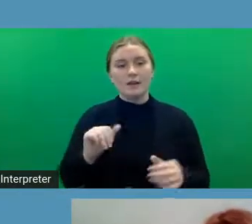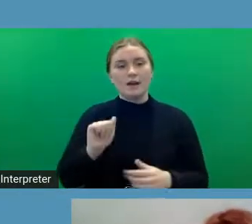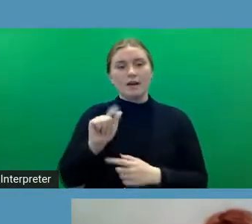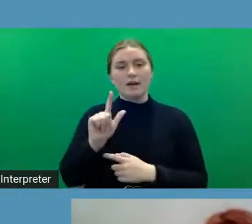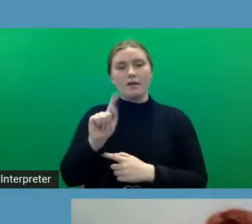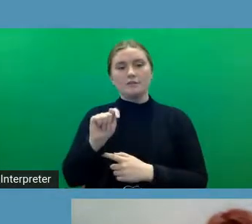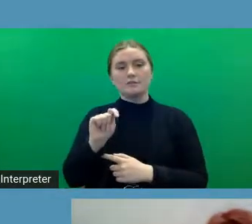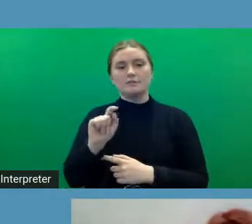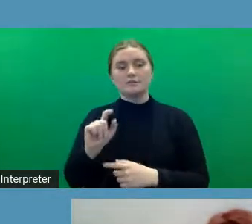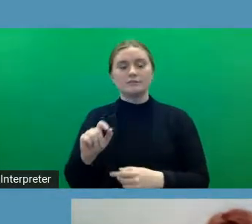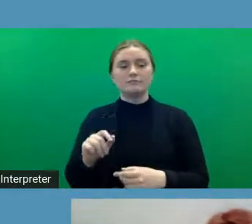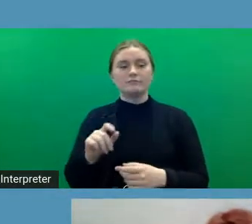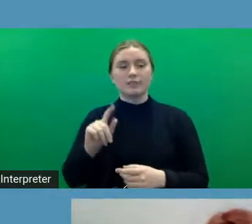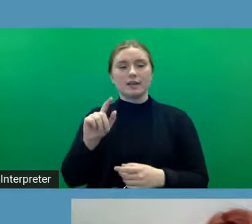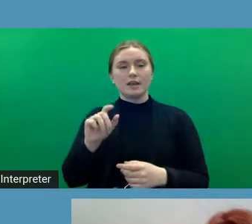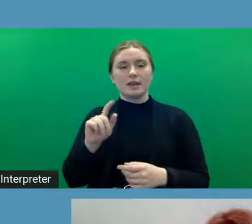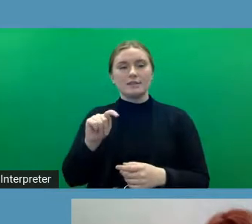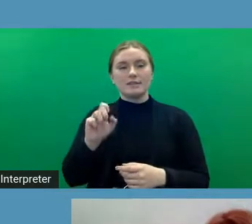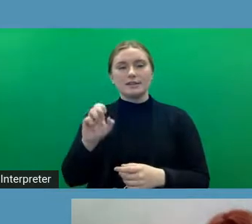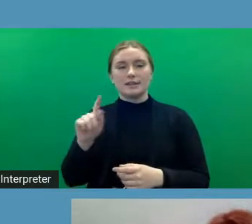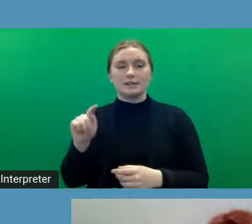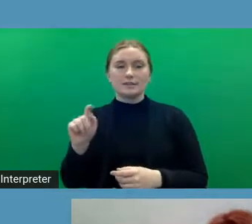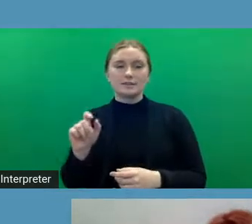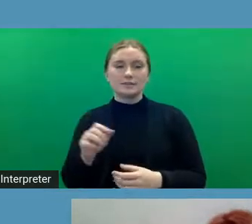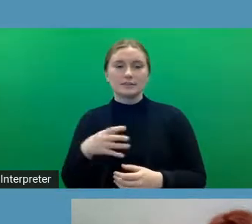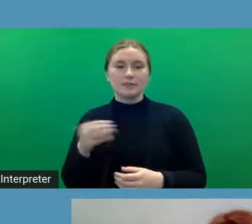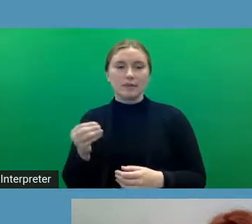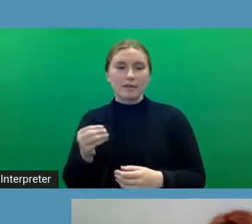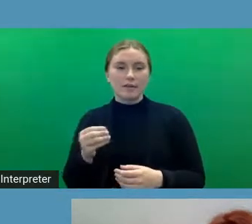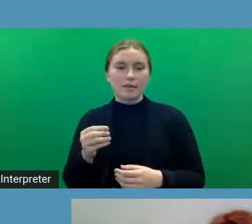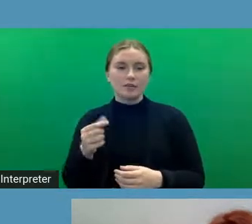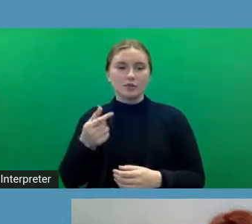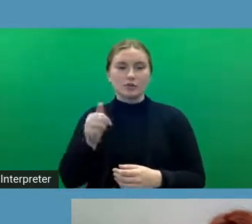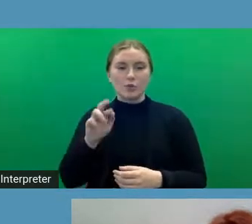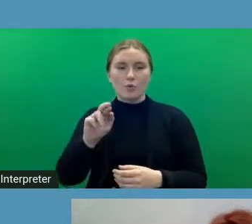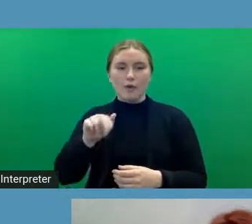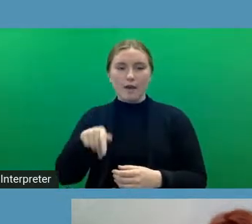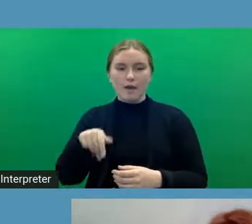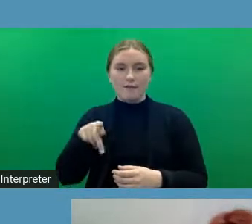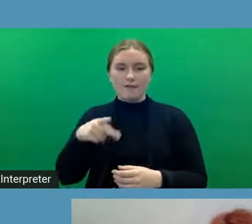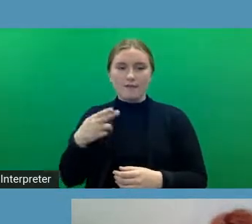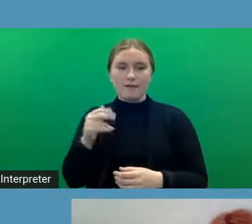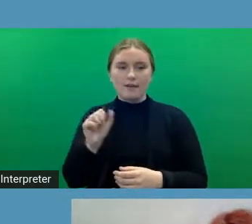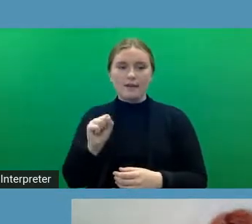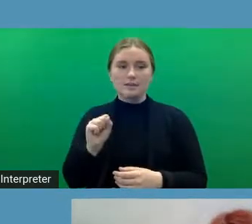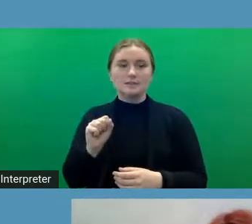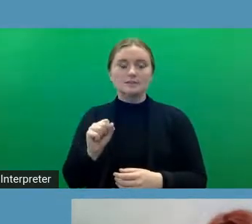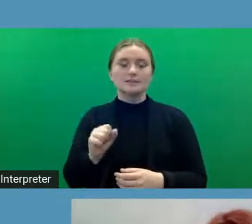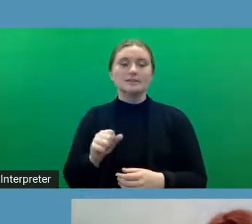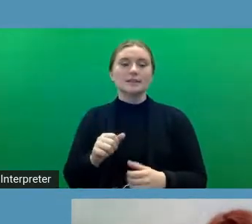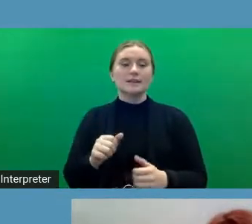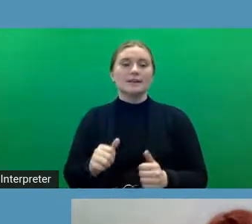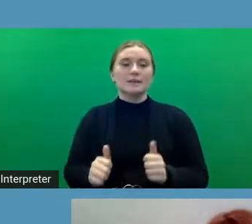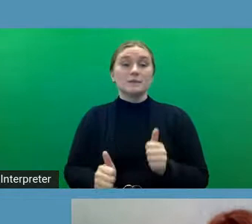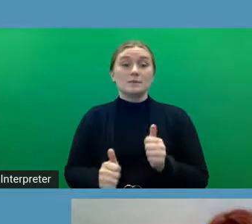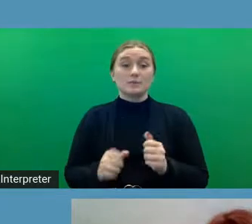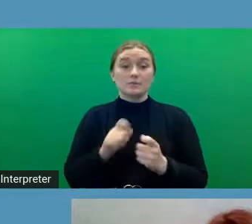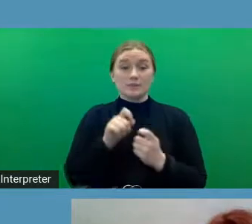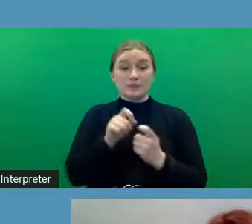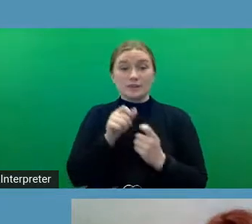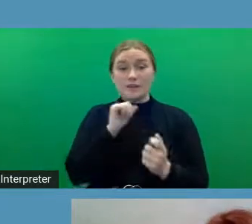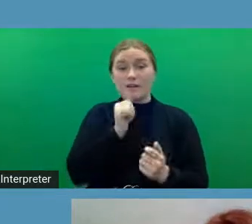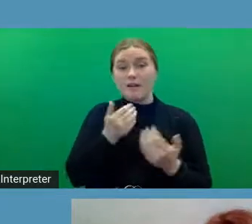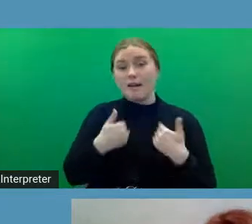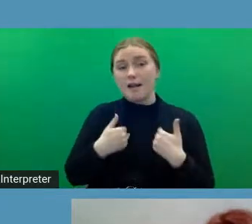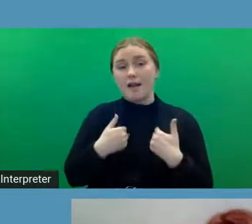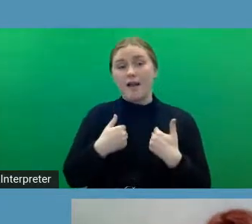and graphics in mobile apps, especially for photos with and without captions and illustrations? And then also, is it